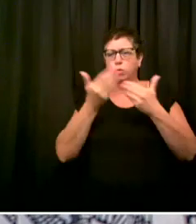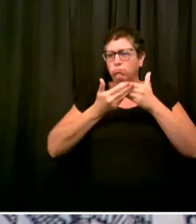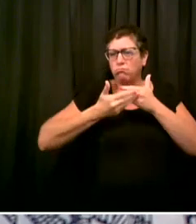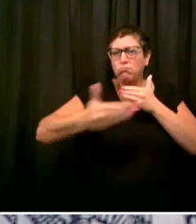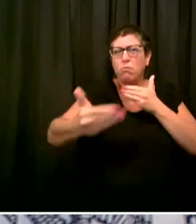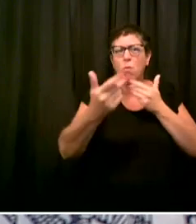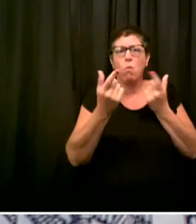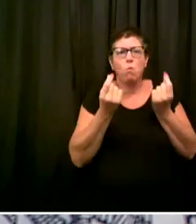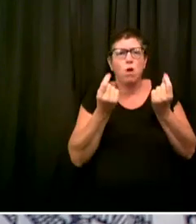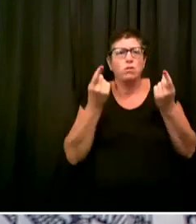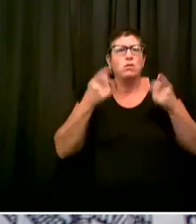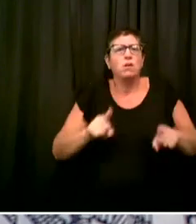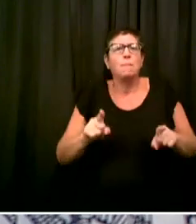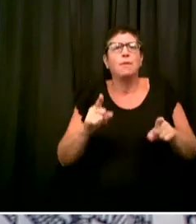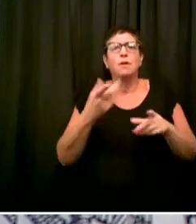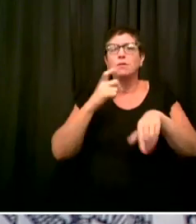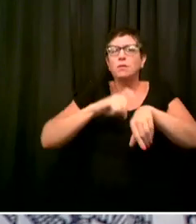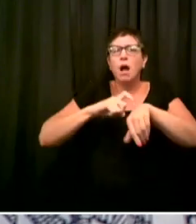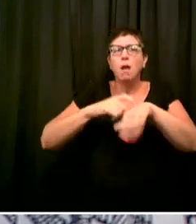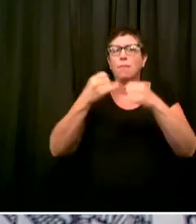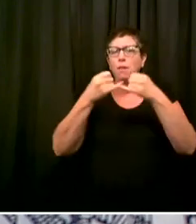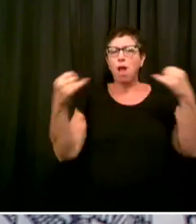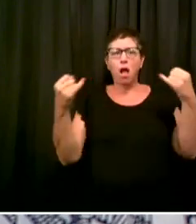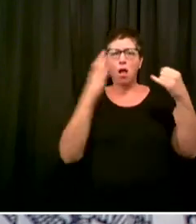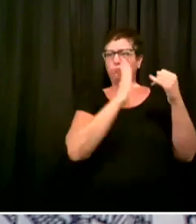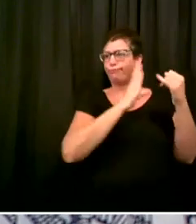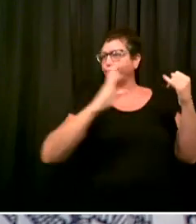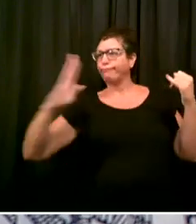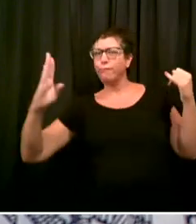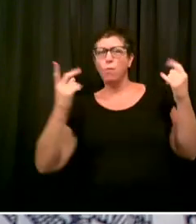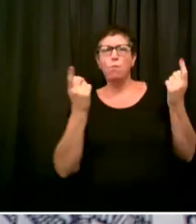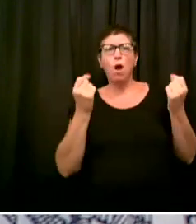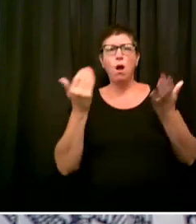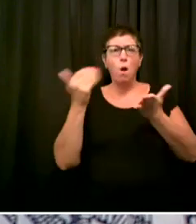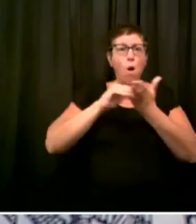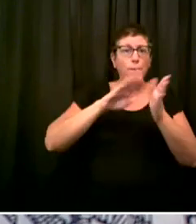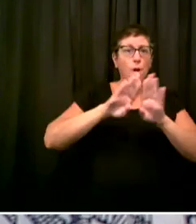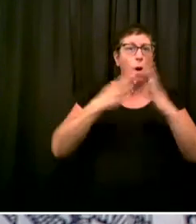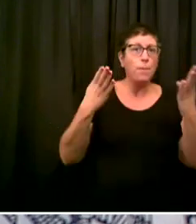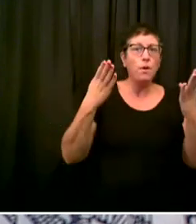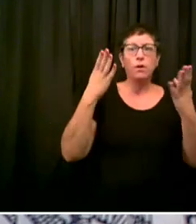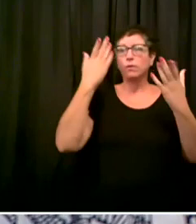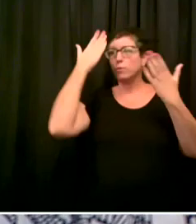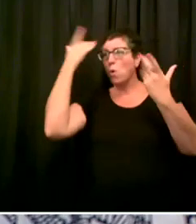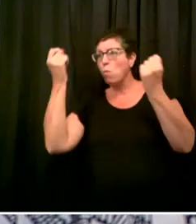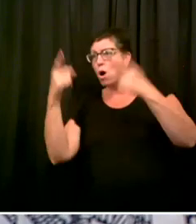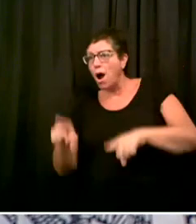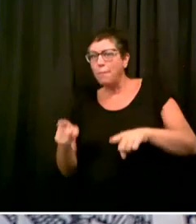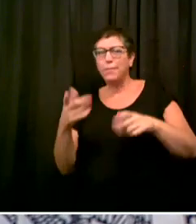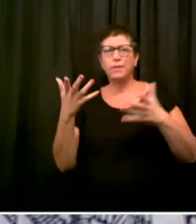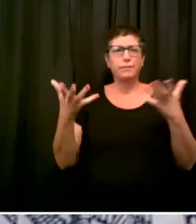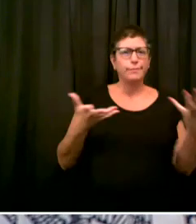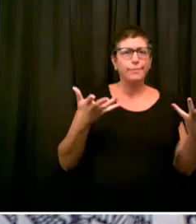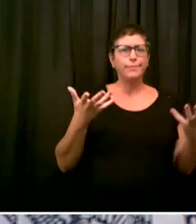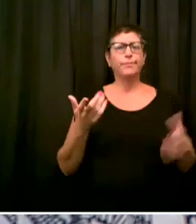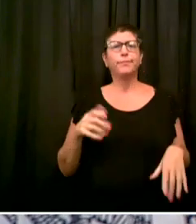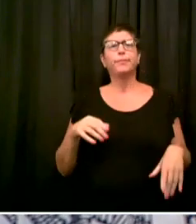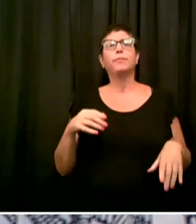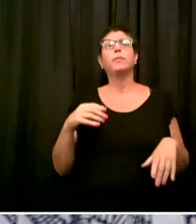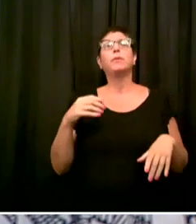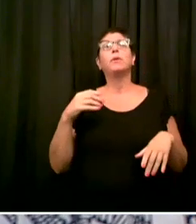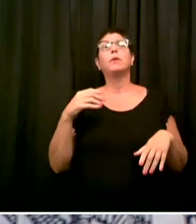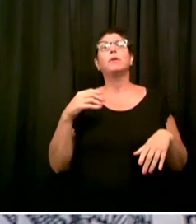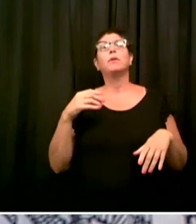reopen. And the city has set no metrics to meet, that would trigger these industries to